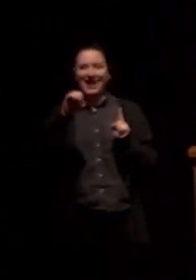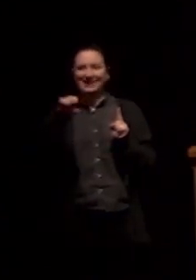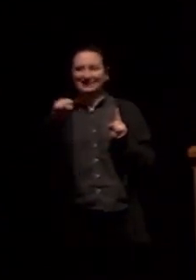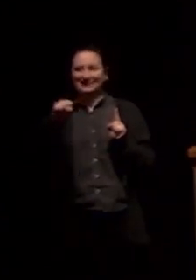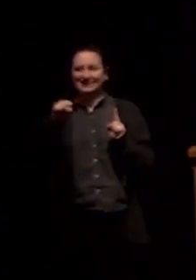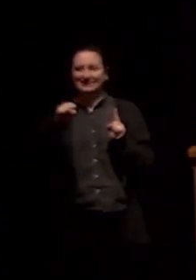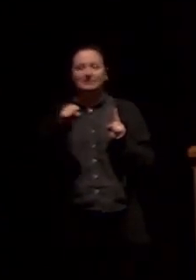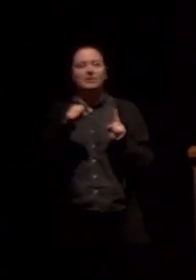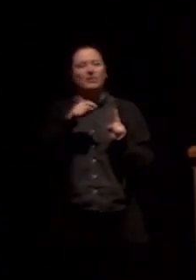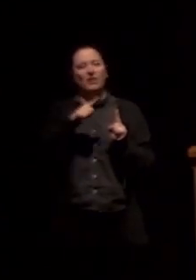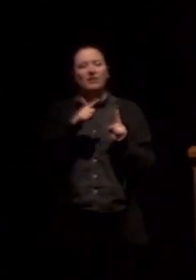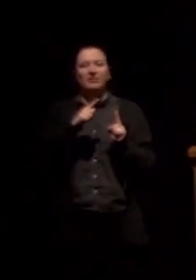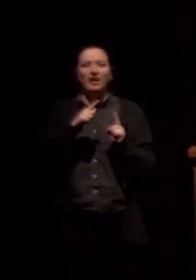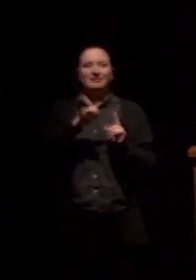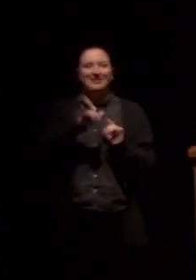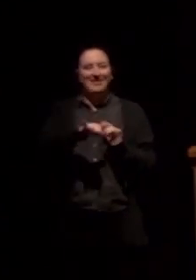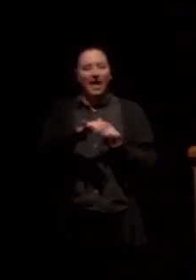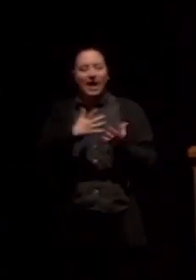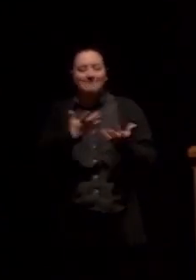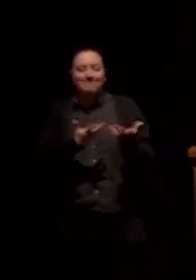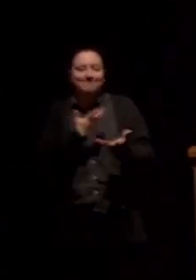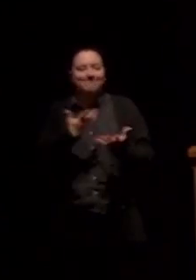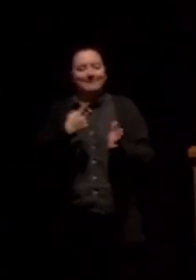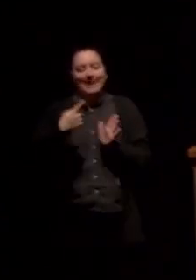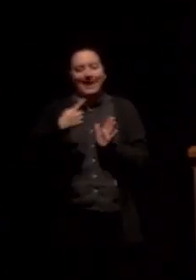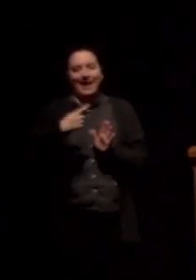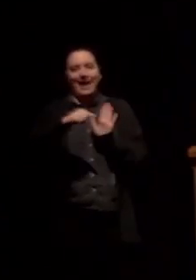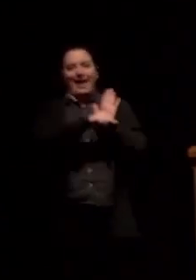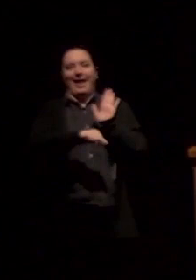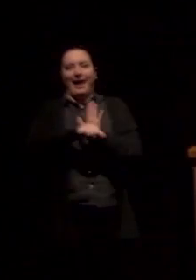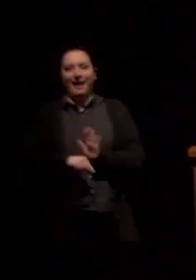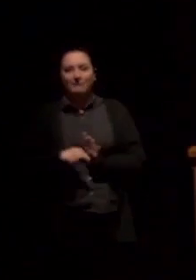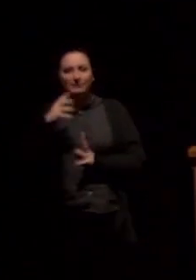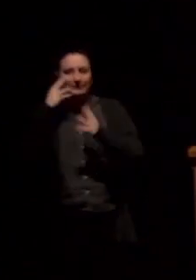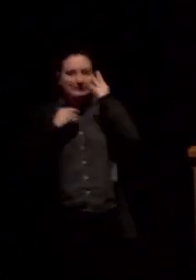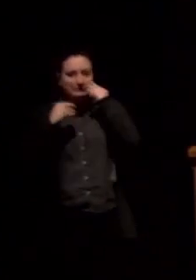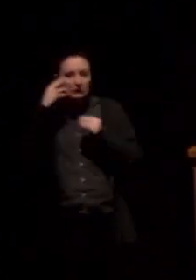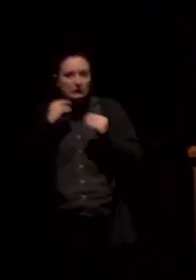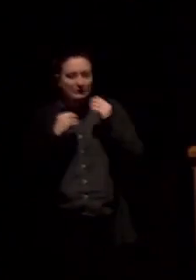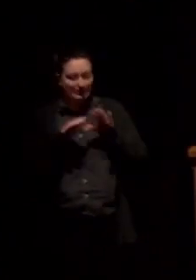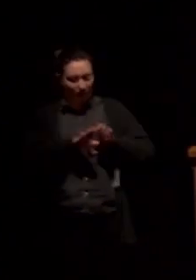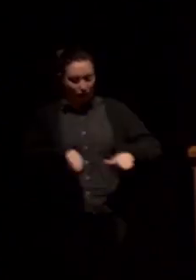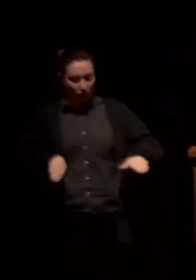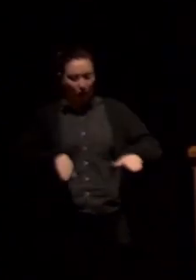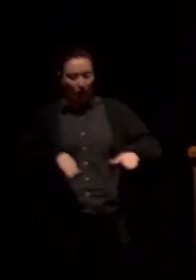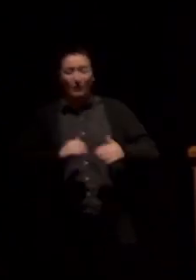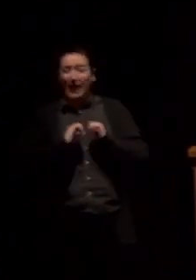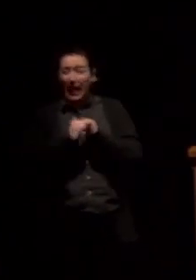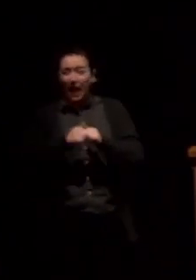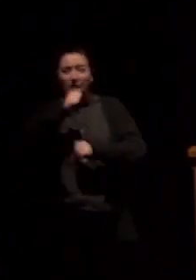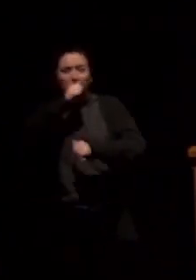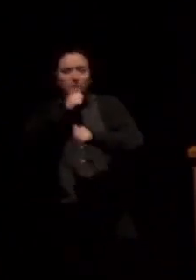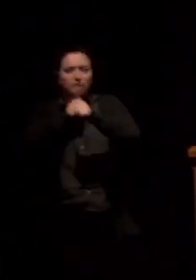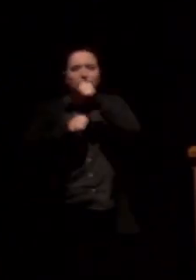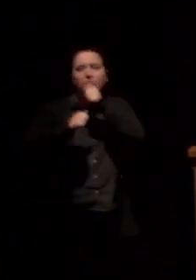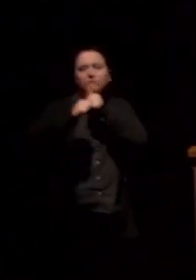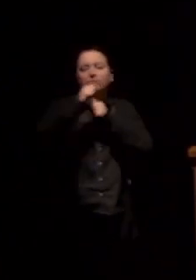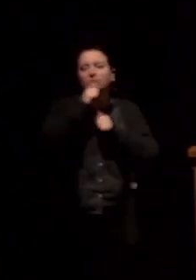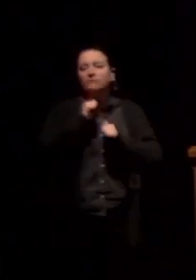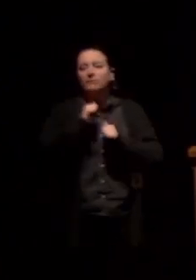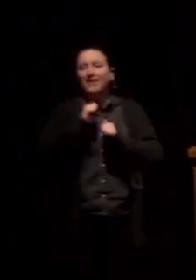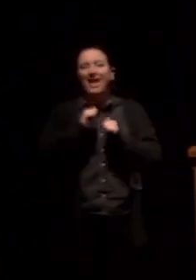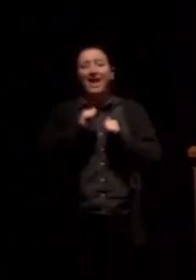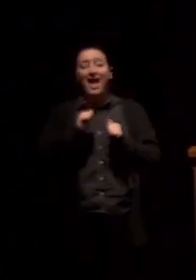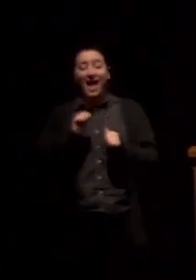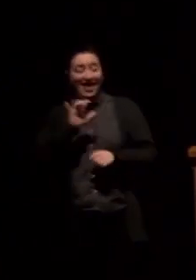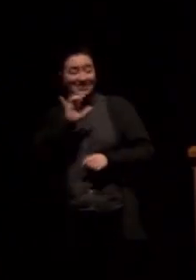experienced, and how can we make them be resilient? And then the other side of it is, how can we reduce some of those adverse childhood experiences?